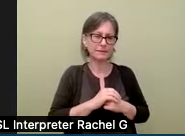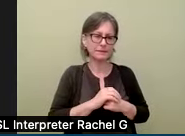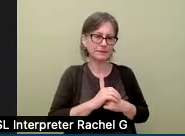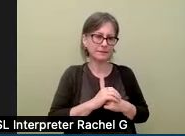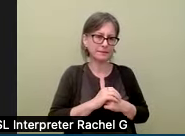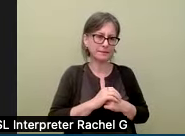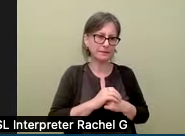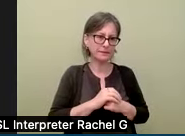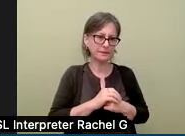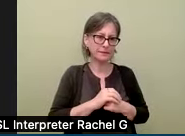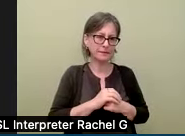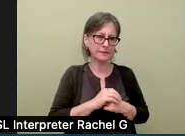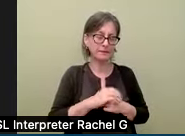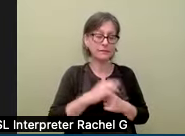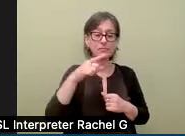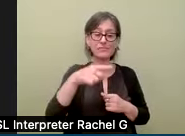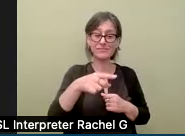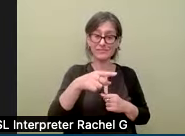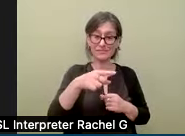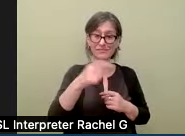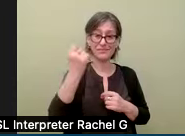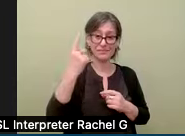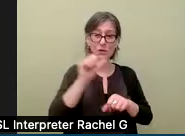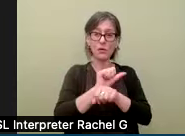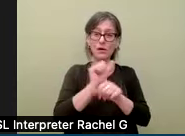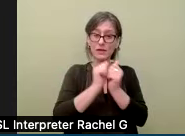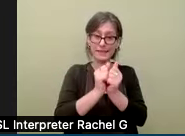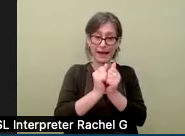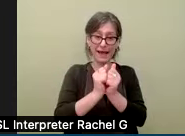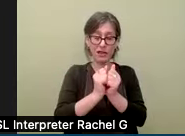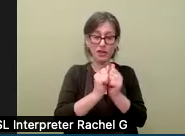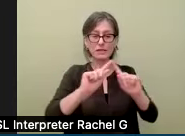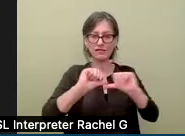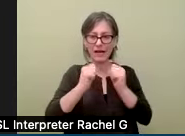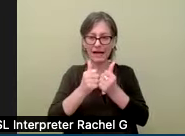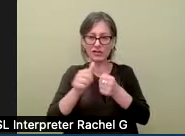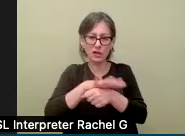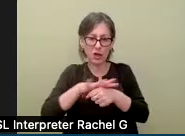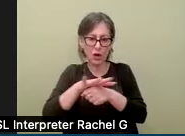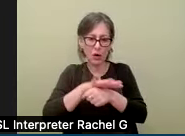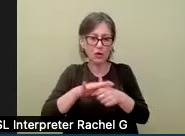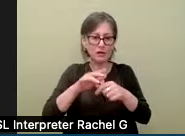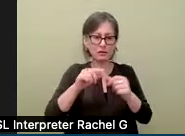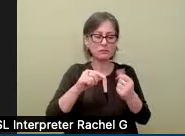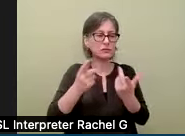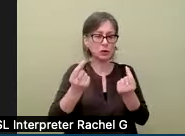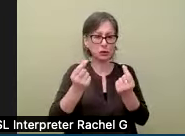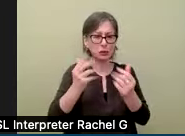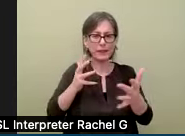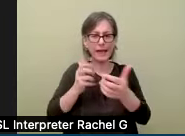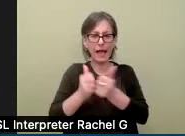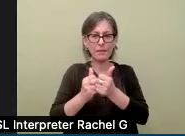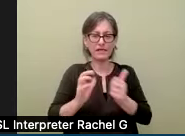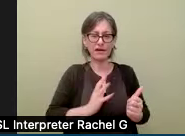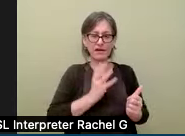So the California Geological Survey, in conjunction with Cal OES and local county, city, and tribal agencies, have updated the official